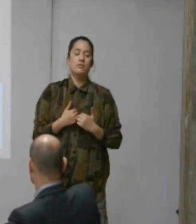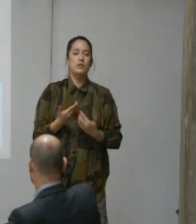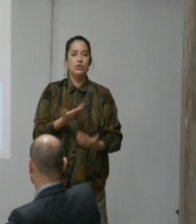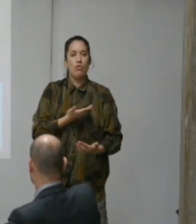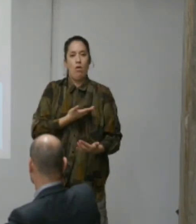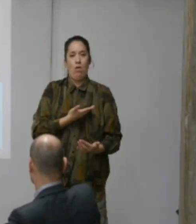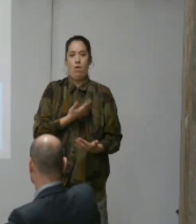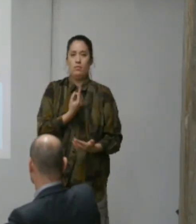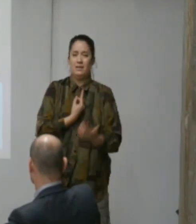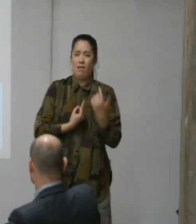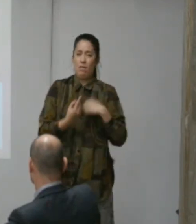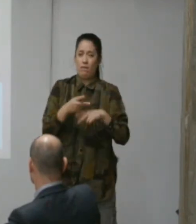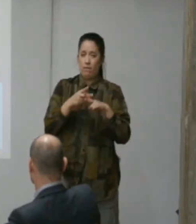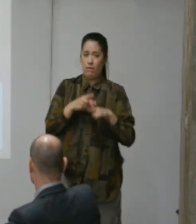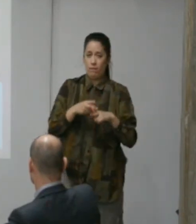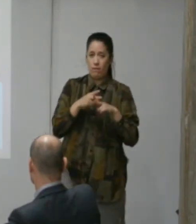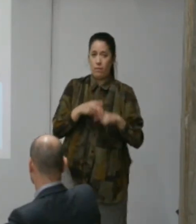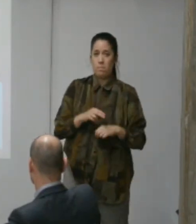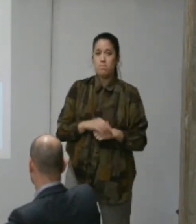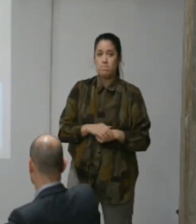me, part of that work for sure.